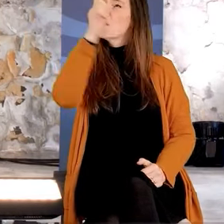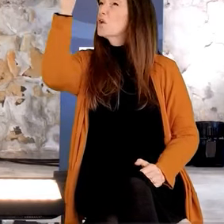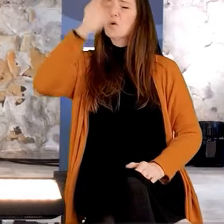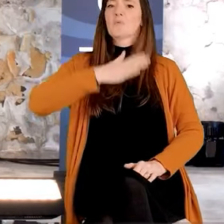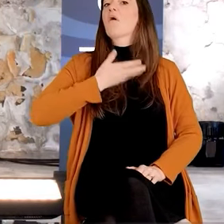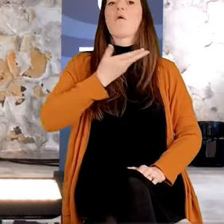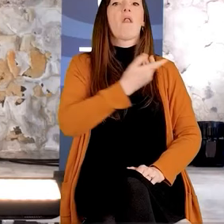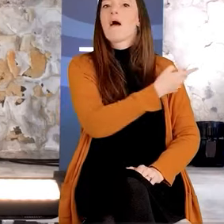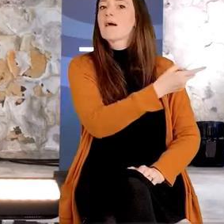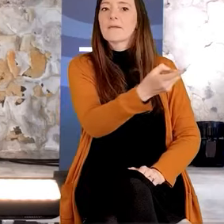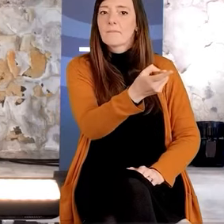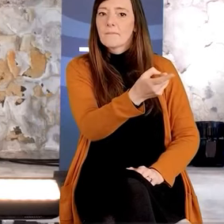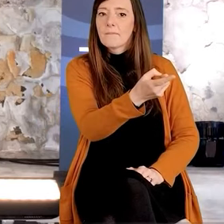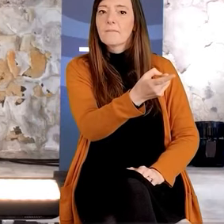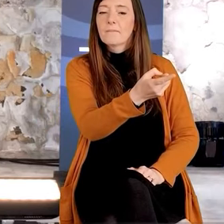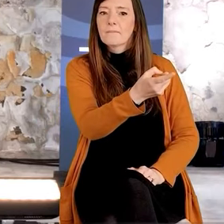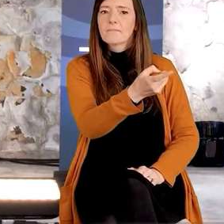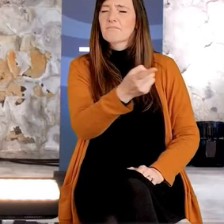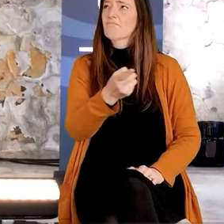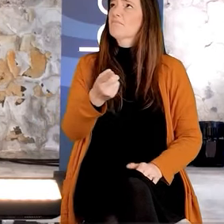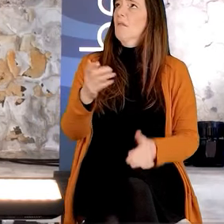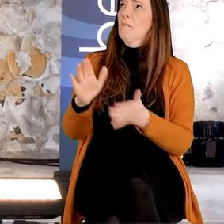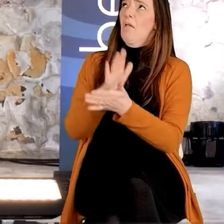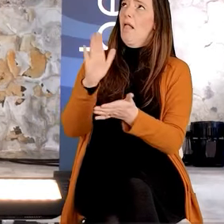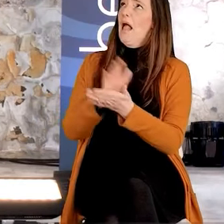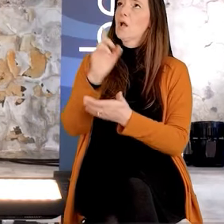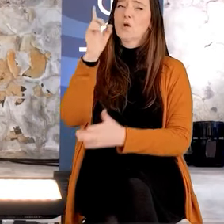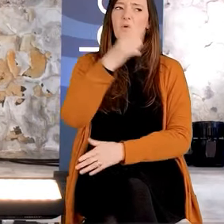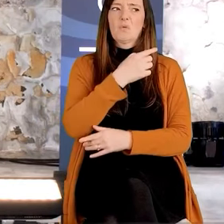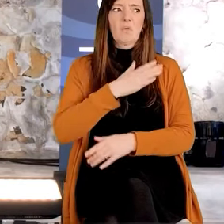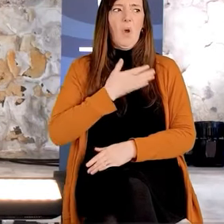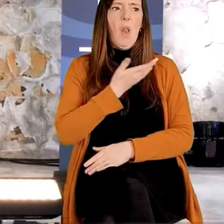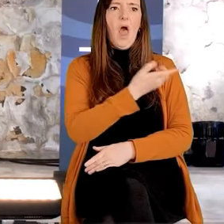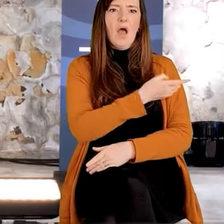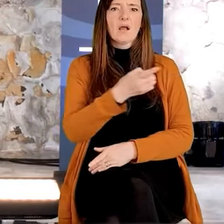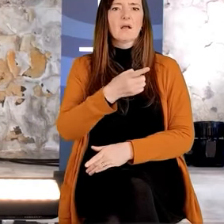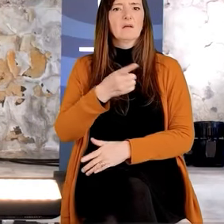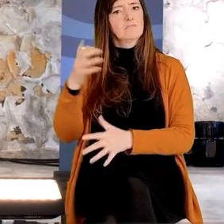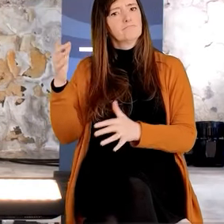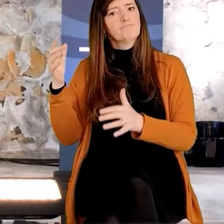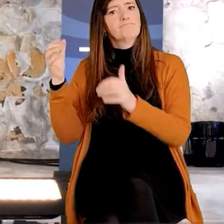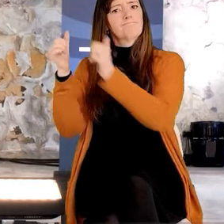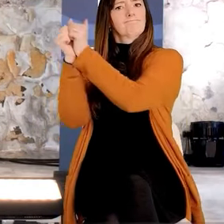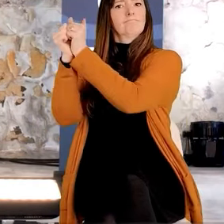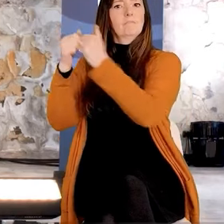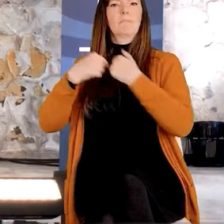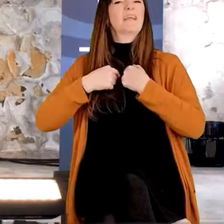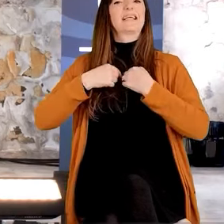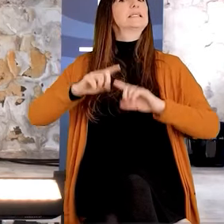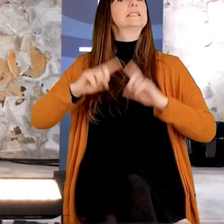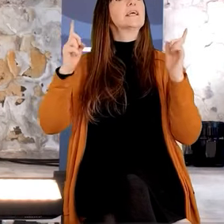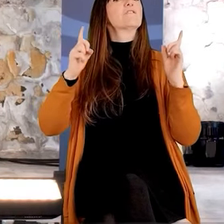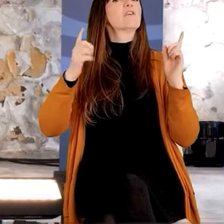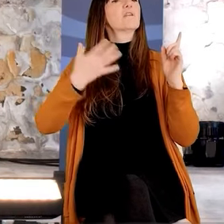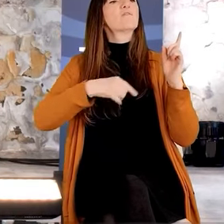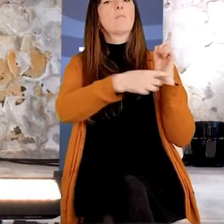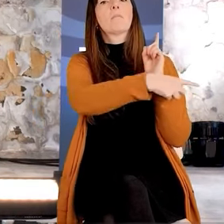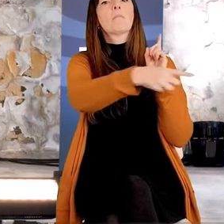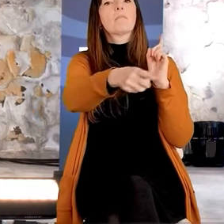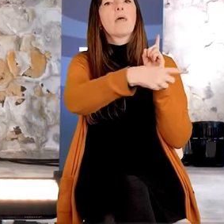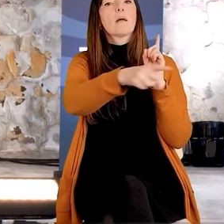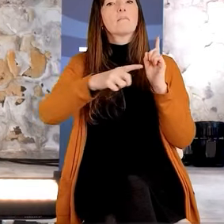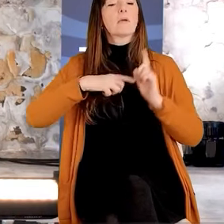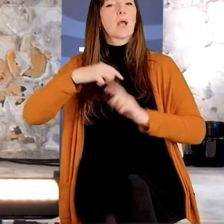bad people out there, and you certainly don't like them. And I'm glad you don't like them because obviously I'm not one of them.